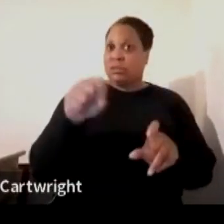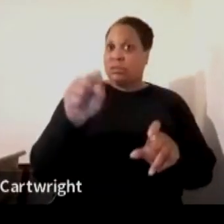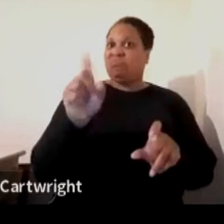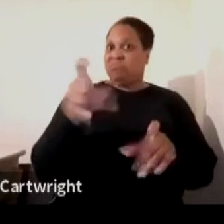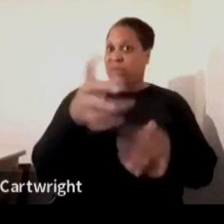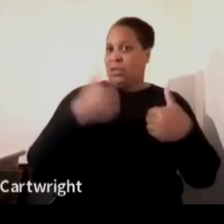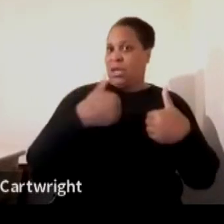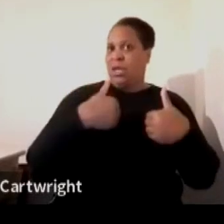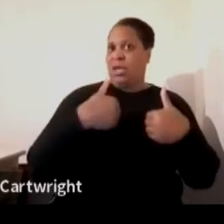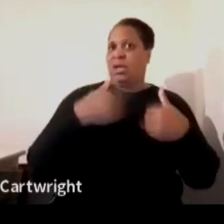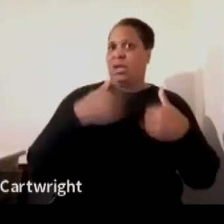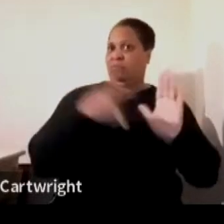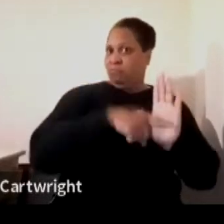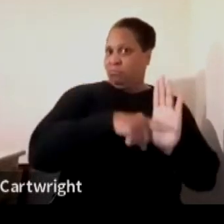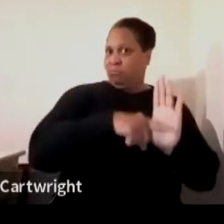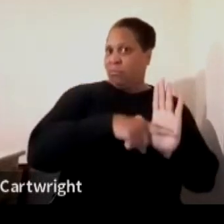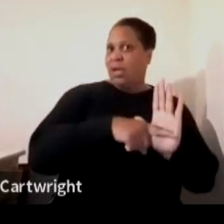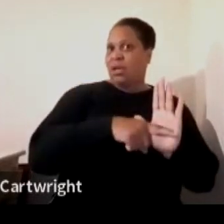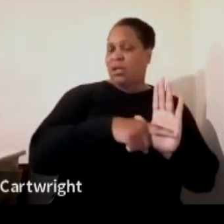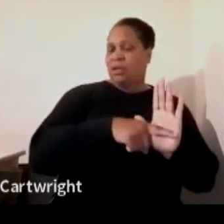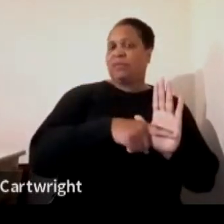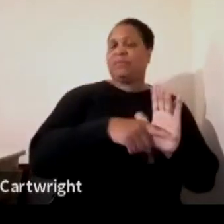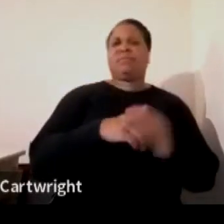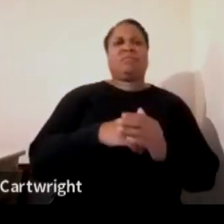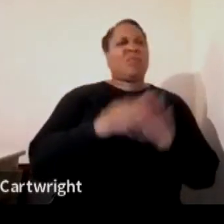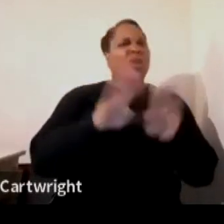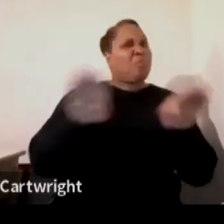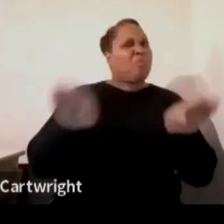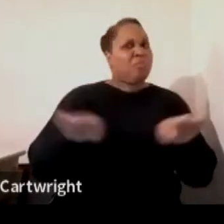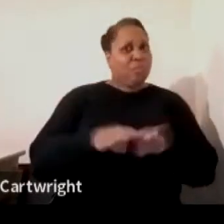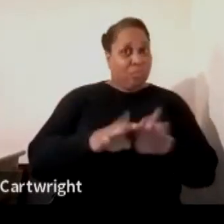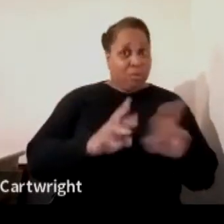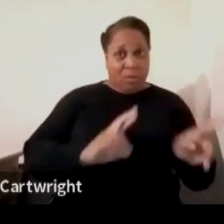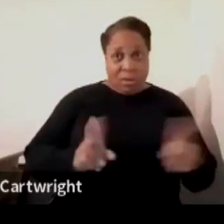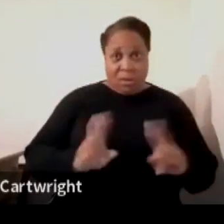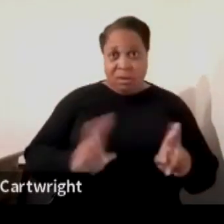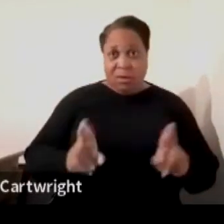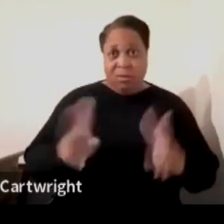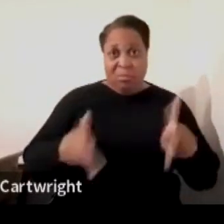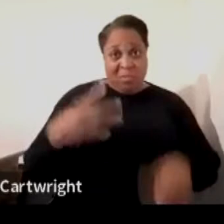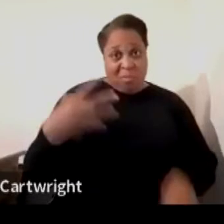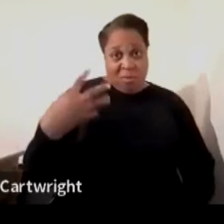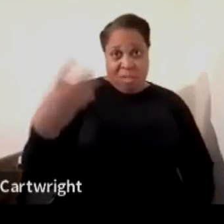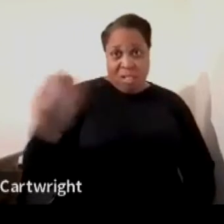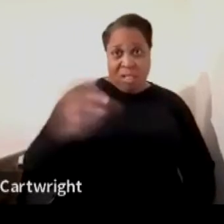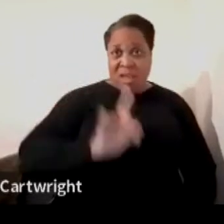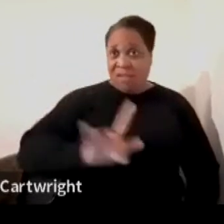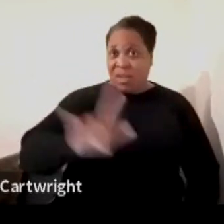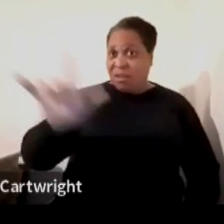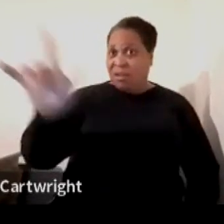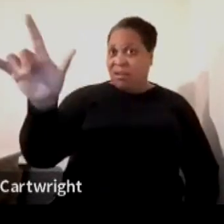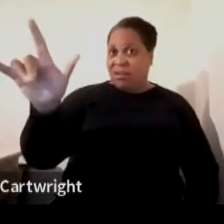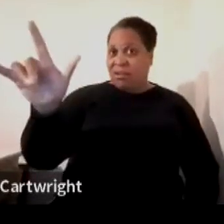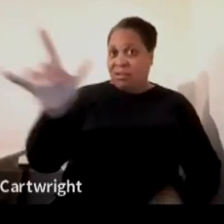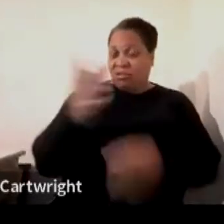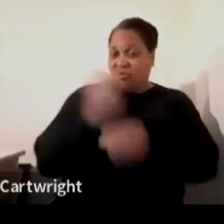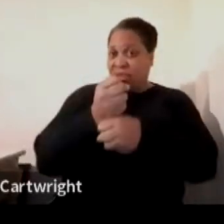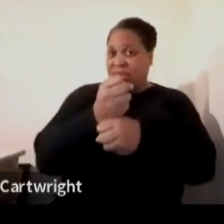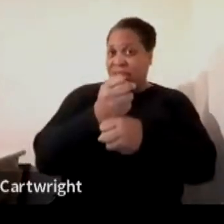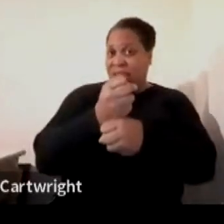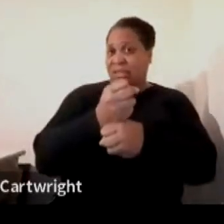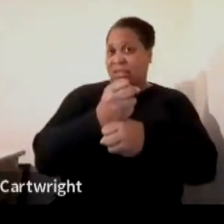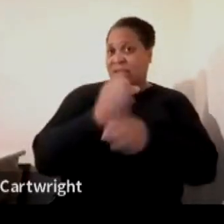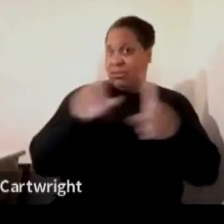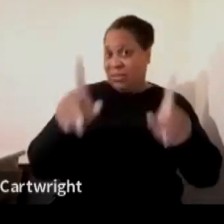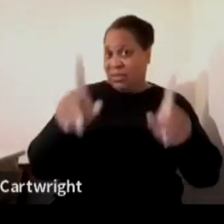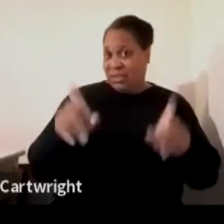test on arrival. Is Bermuda geared up for people leaving Bermuda to receive a test so that they'll be admitted